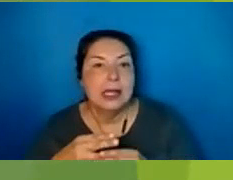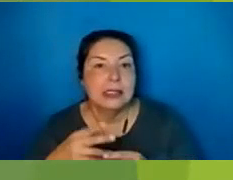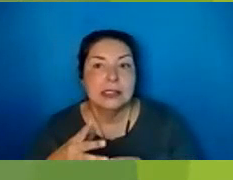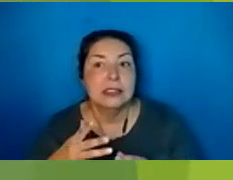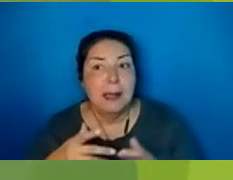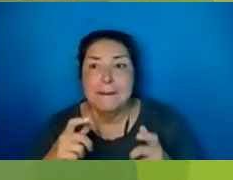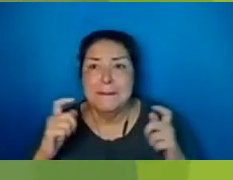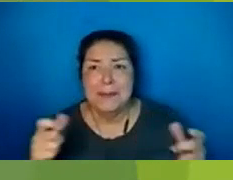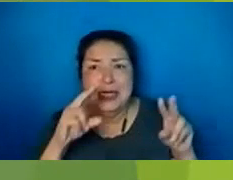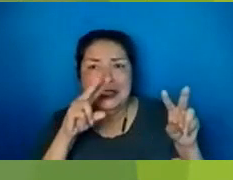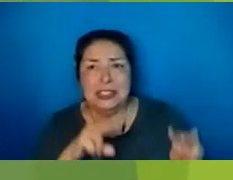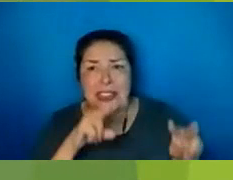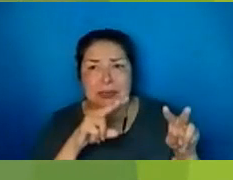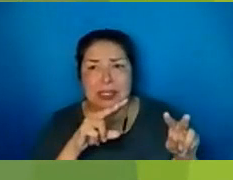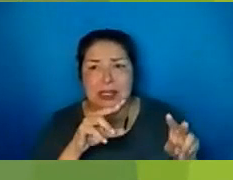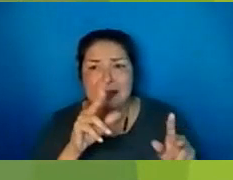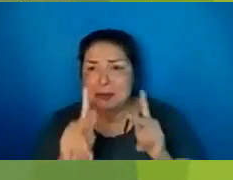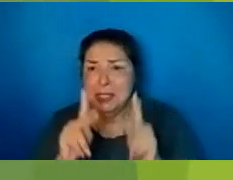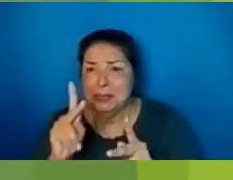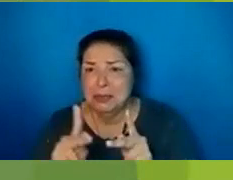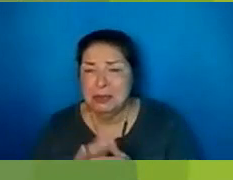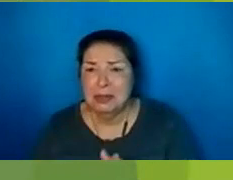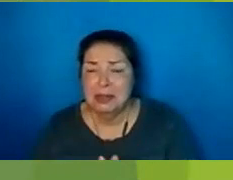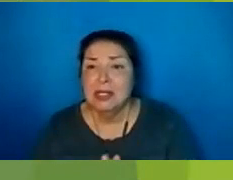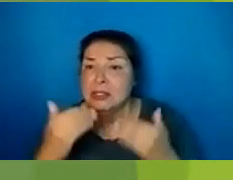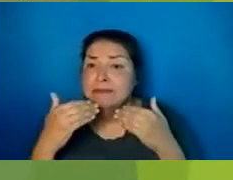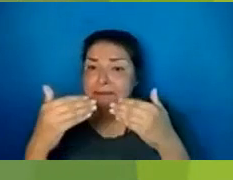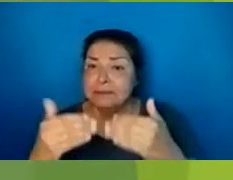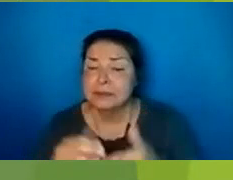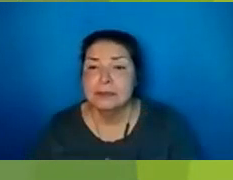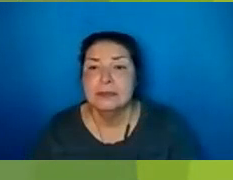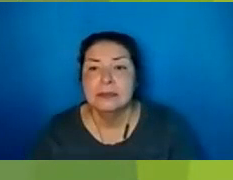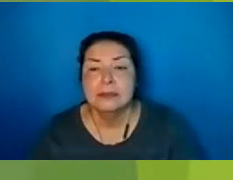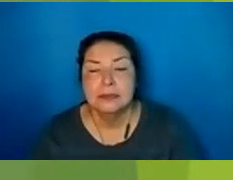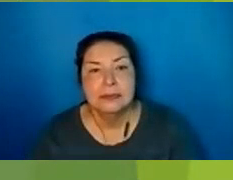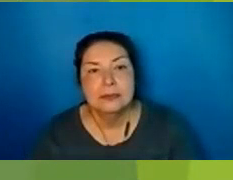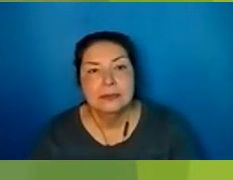judgments on these people. Now let's go on.